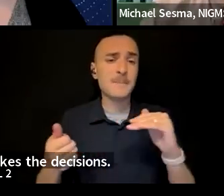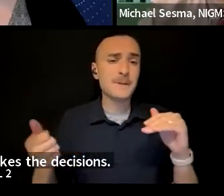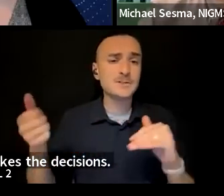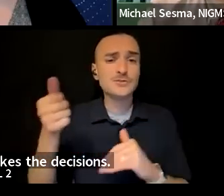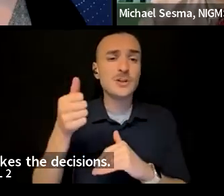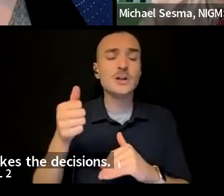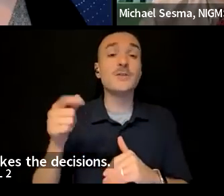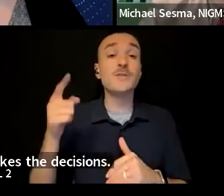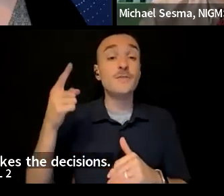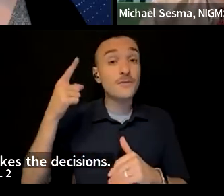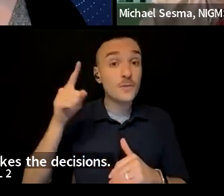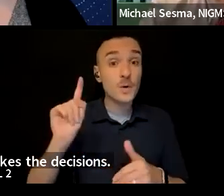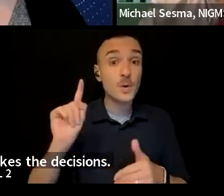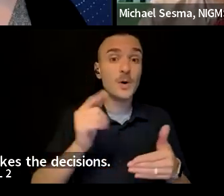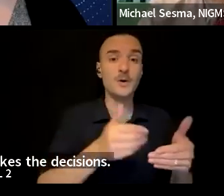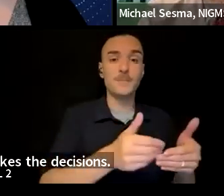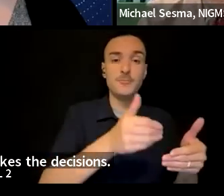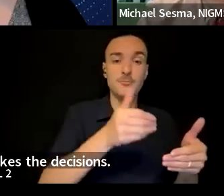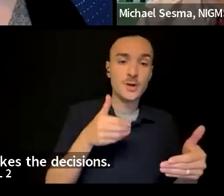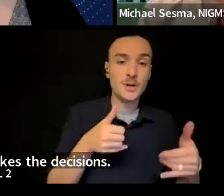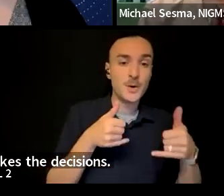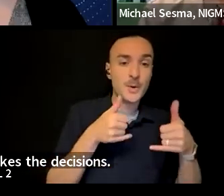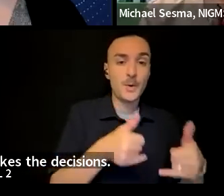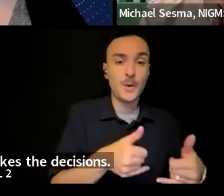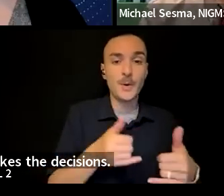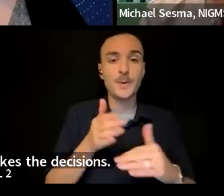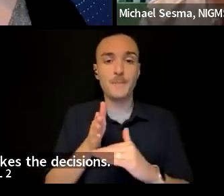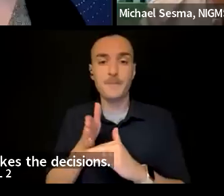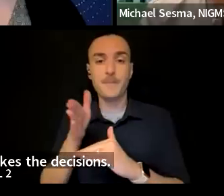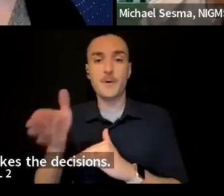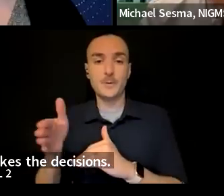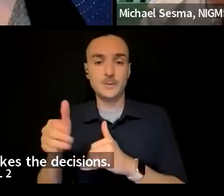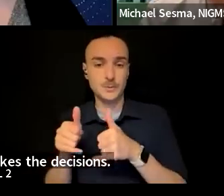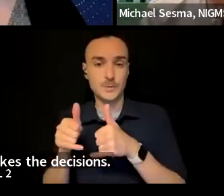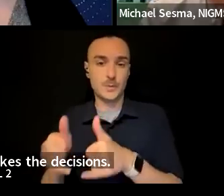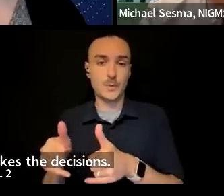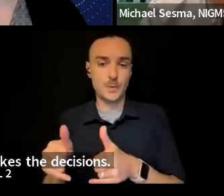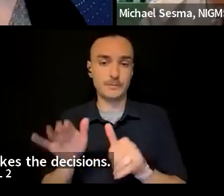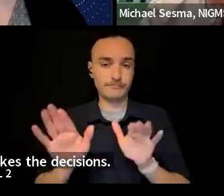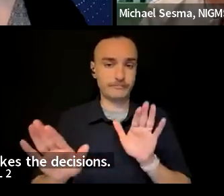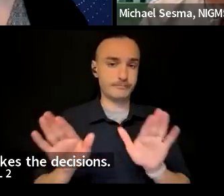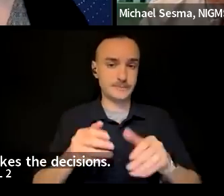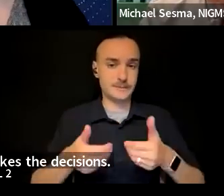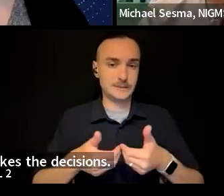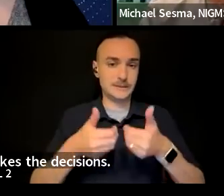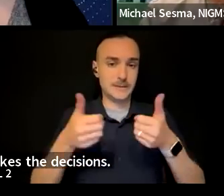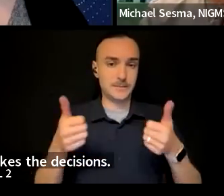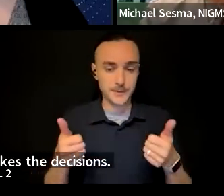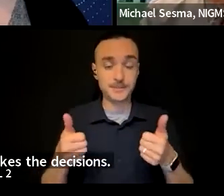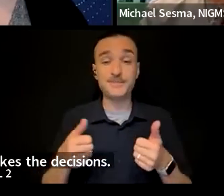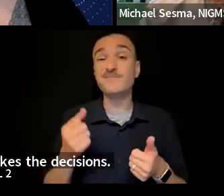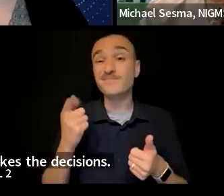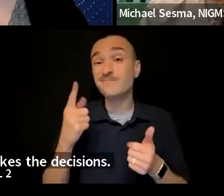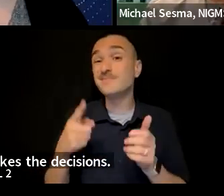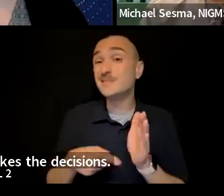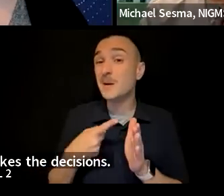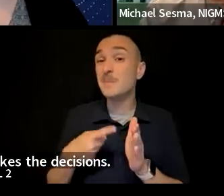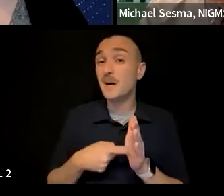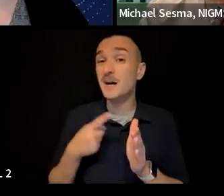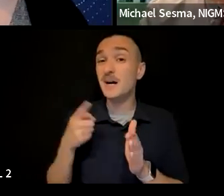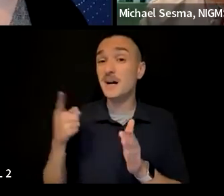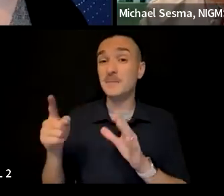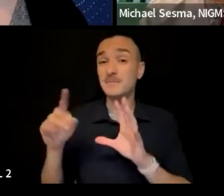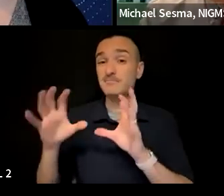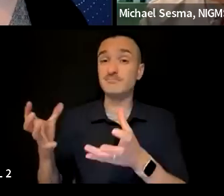pre-award, award versus post-award issues. But then we have other institutions that one person is doing both.